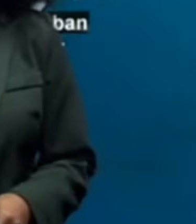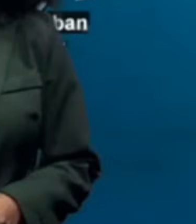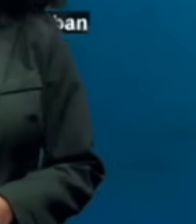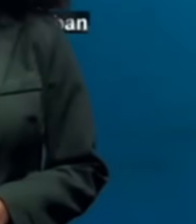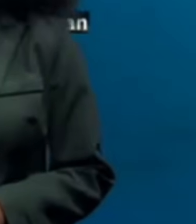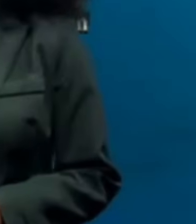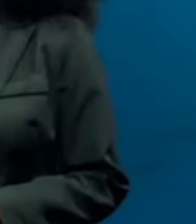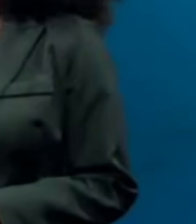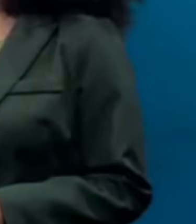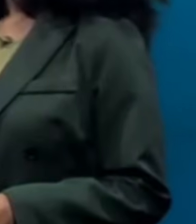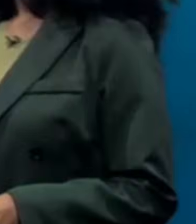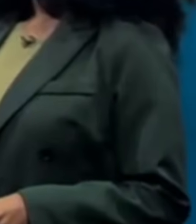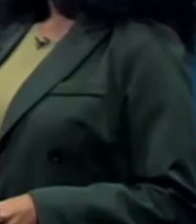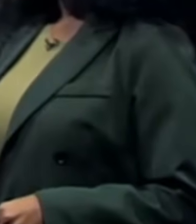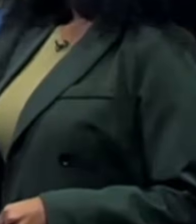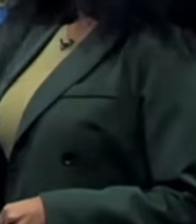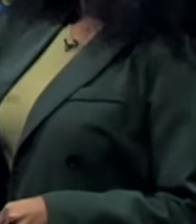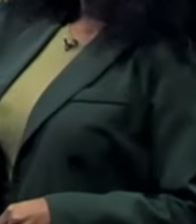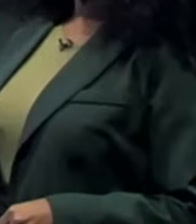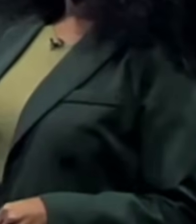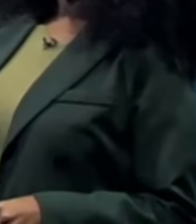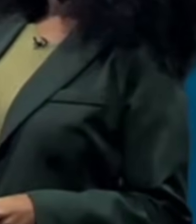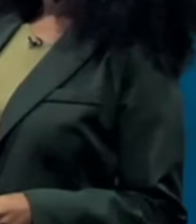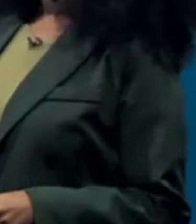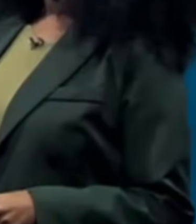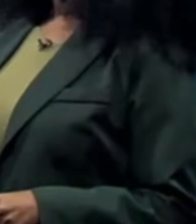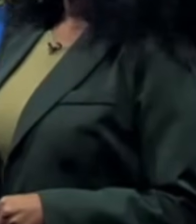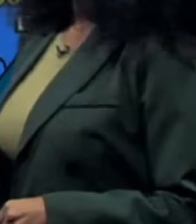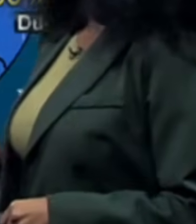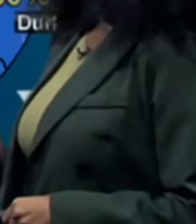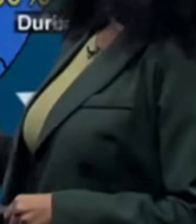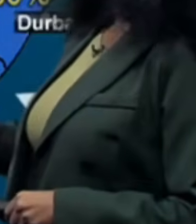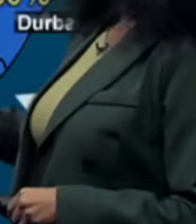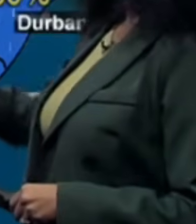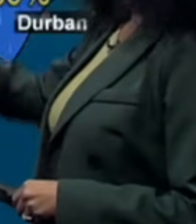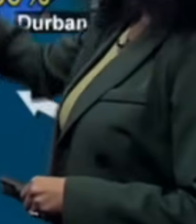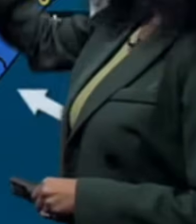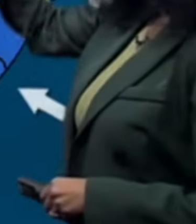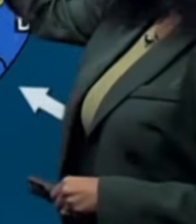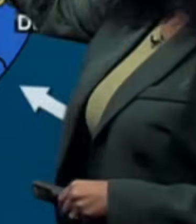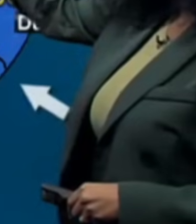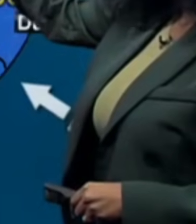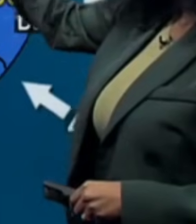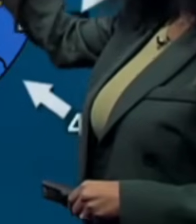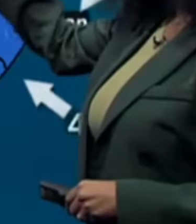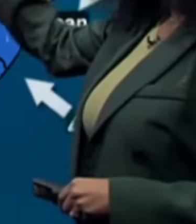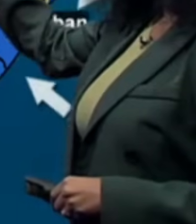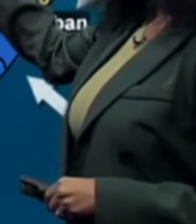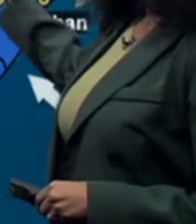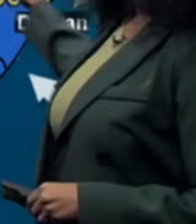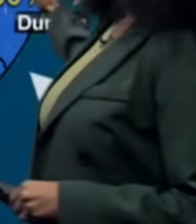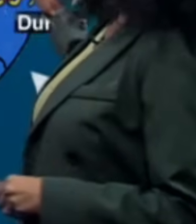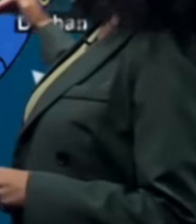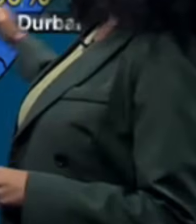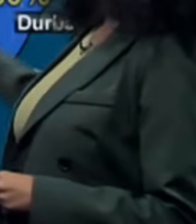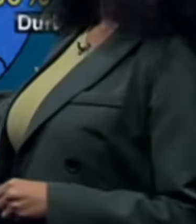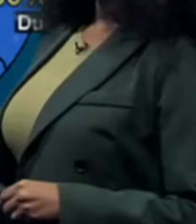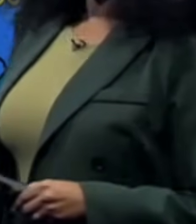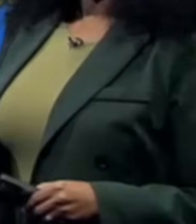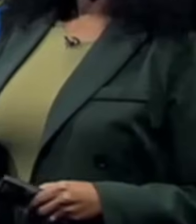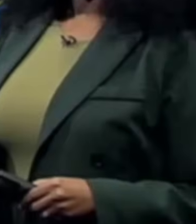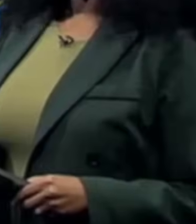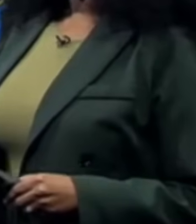teng go tla nna le masarasara na pula ka moso bogare jwa naga bo tla itemogela pula diperesente di le 30 karolo ya Limpopo Mpumalanga KwaZulu-Natal